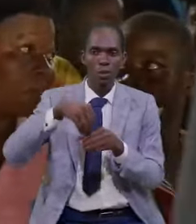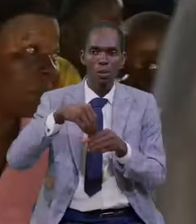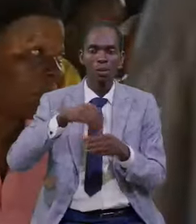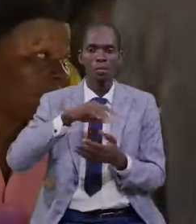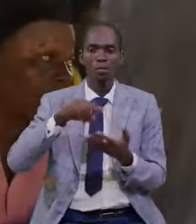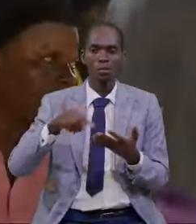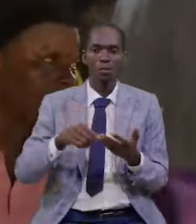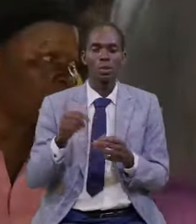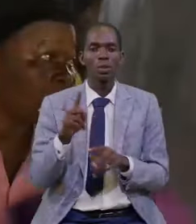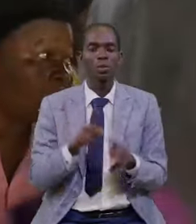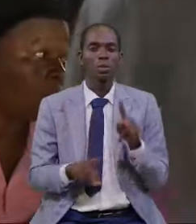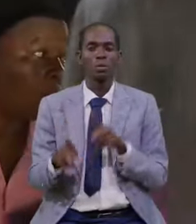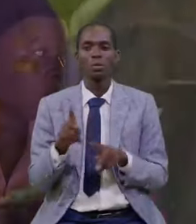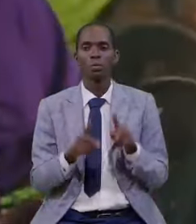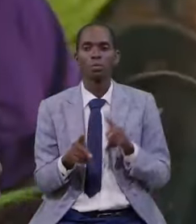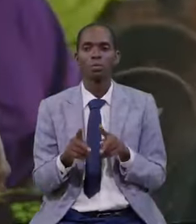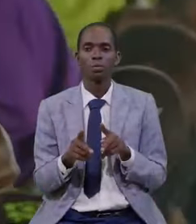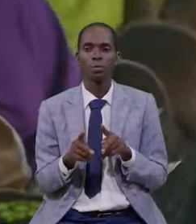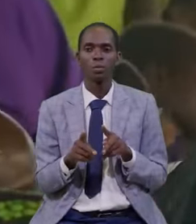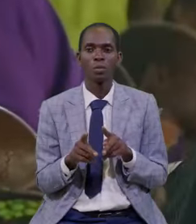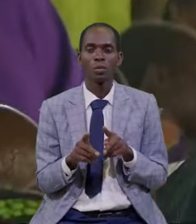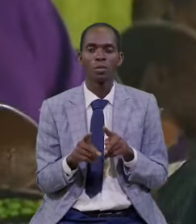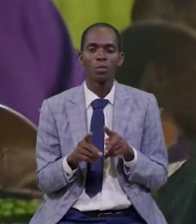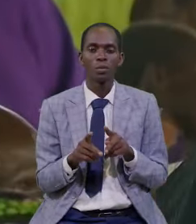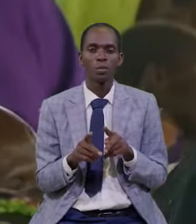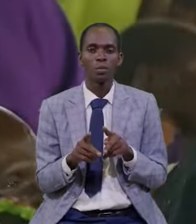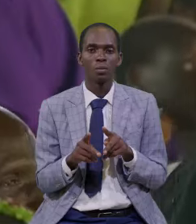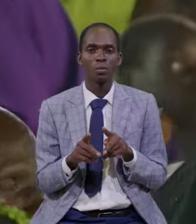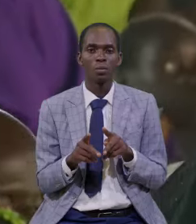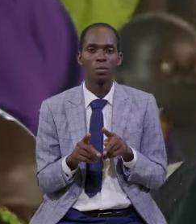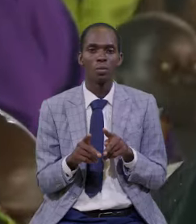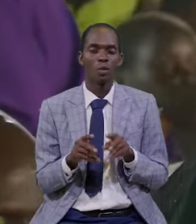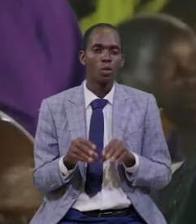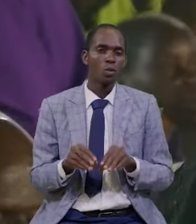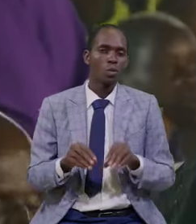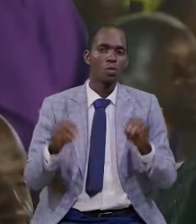Spread yourselves to the right-hand side,